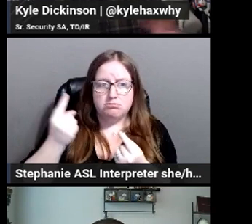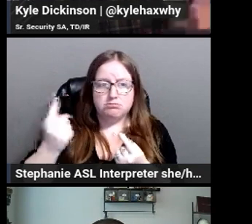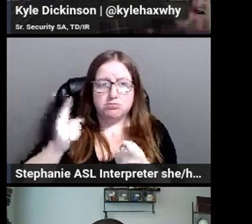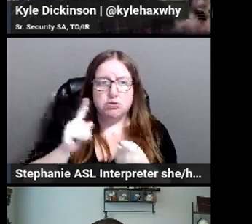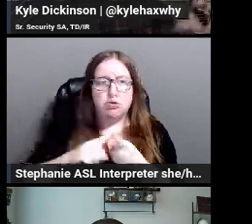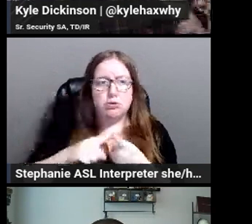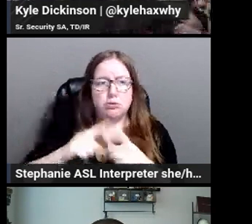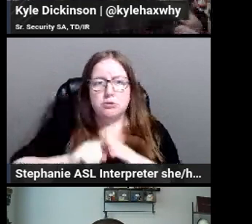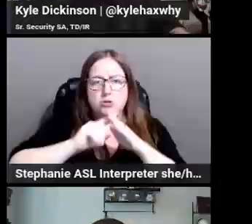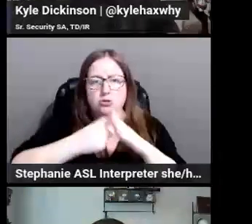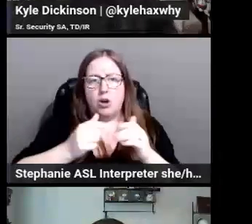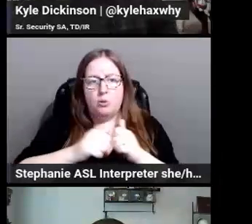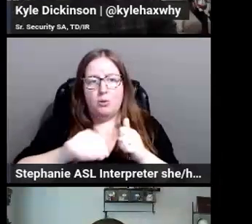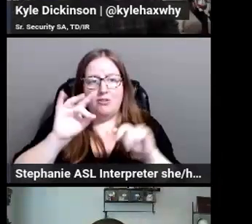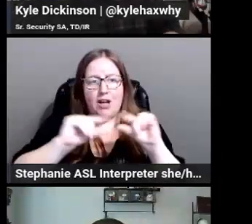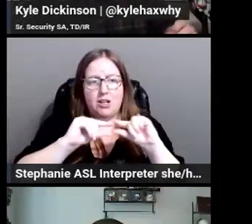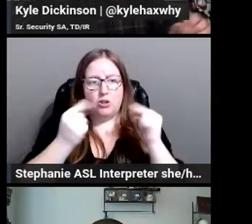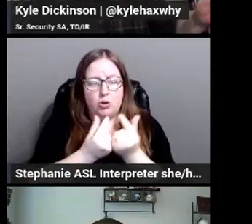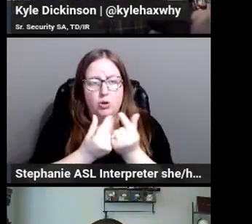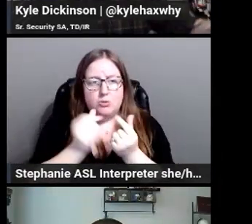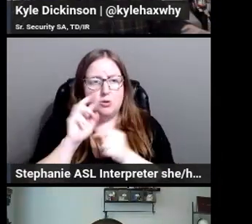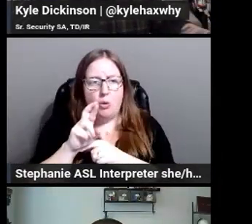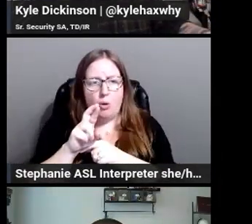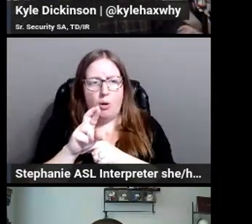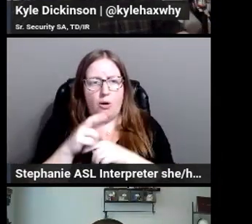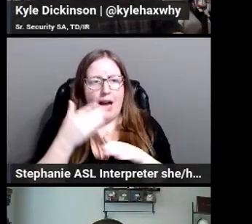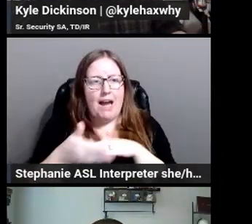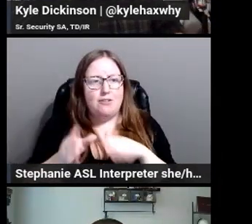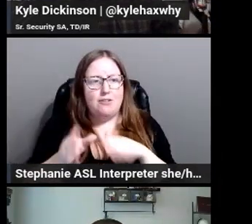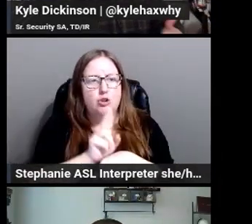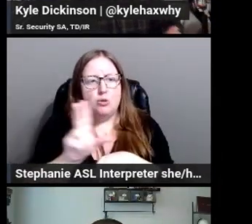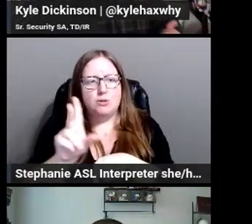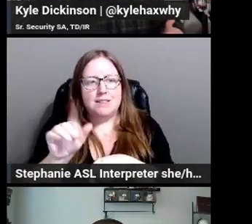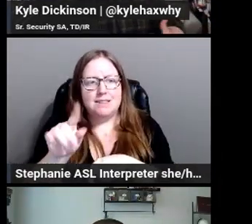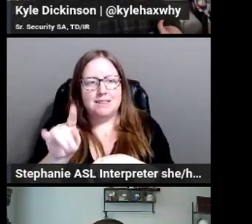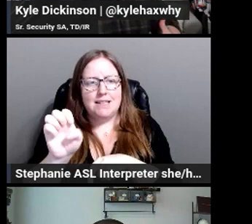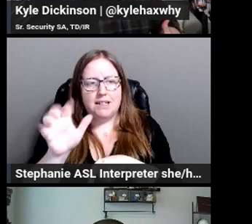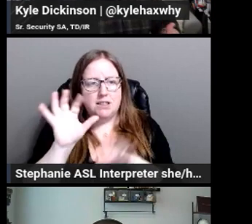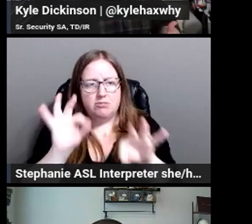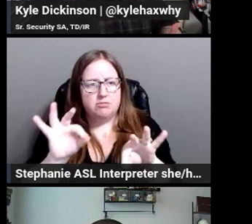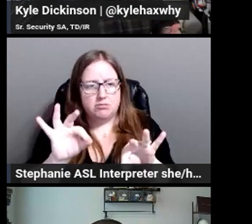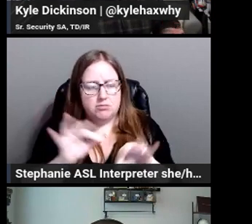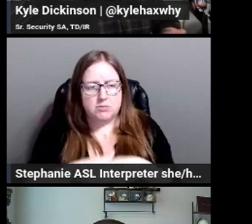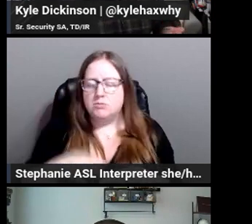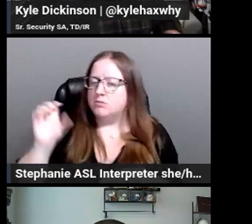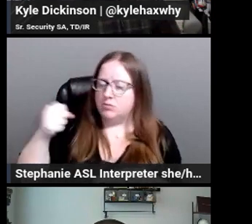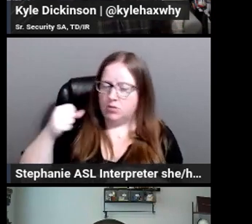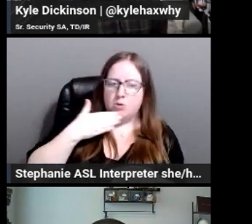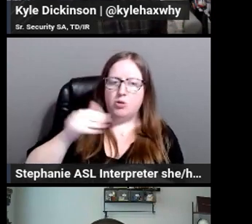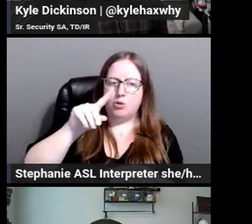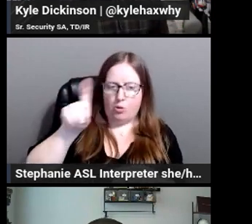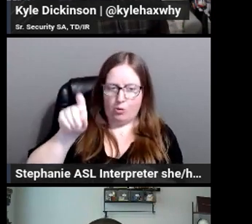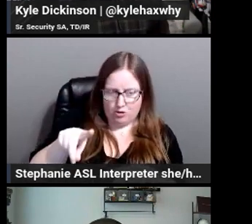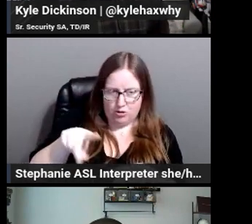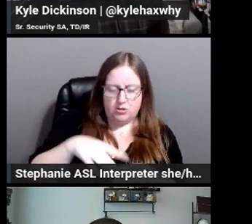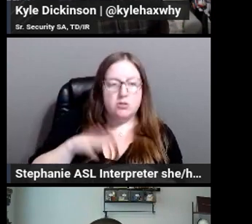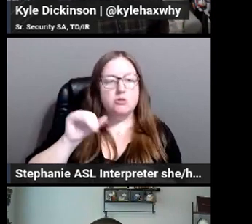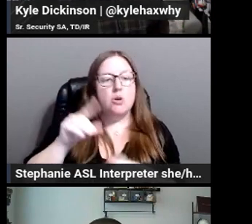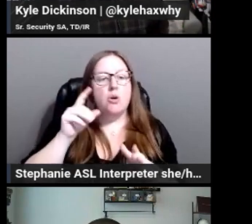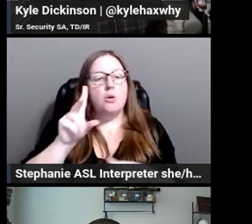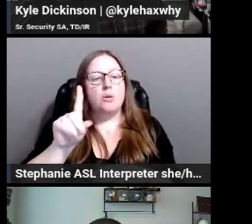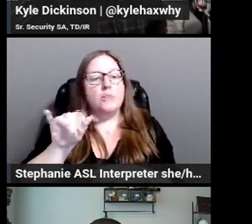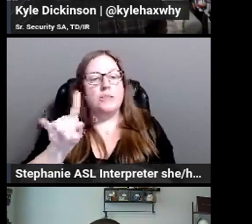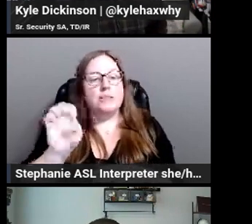get started with finding groups, or is that once you're using Detective, it's good to go? No, absolutely. That's a good question. So Detective, this